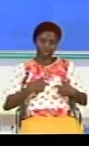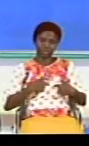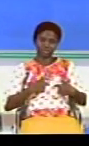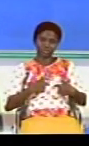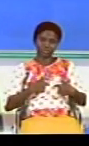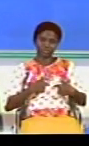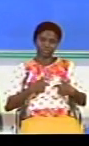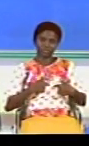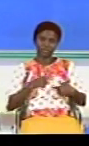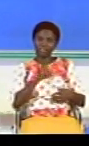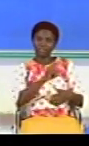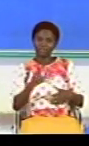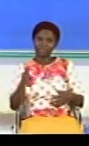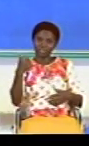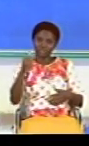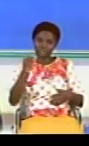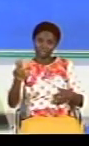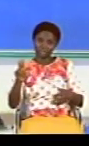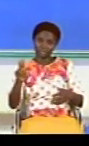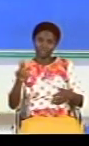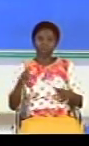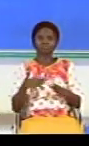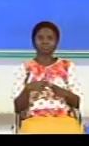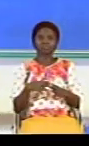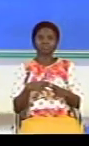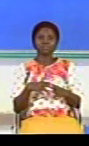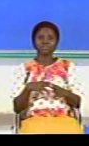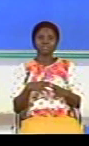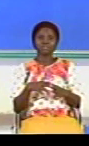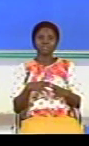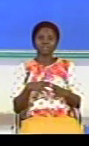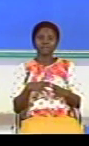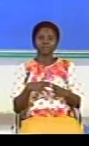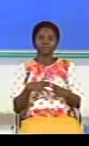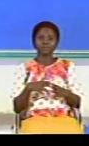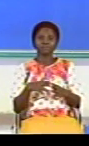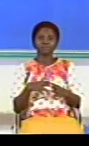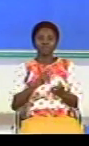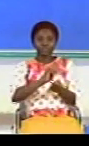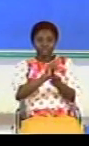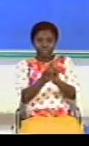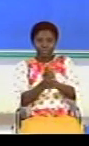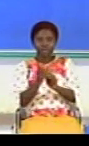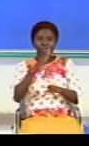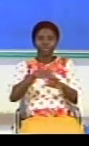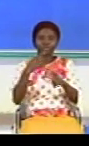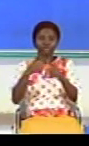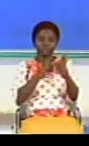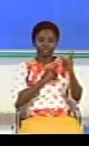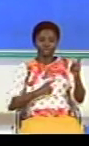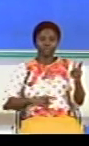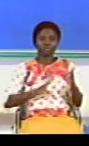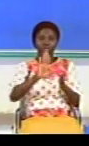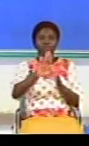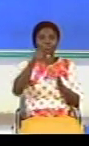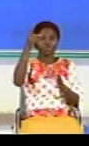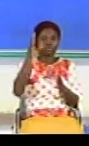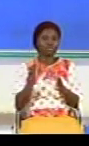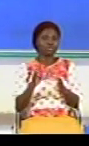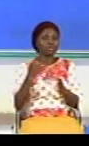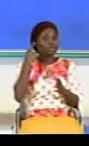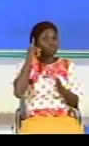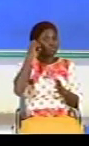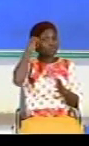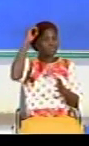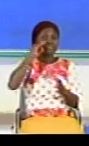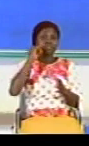heart, not your garments. Turn unto the Lord your God, for he is gracious